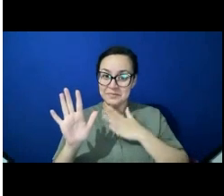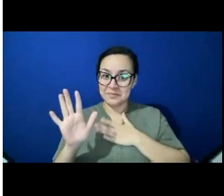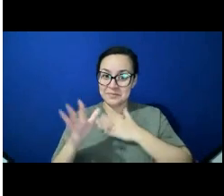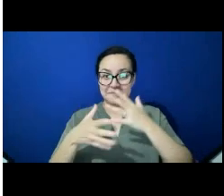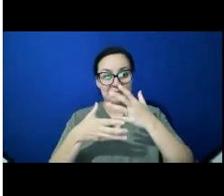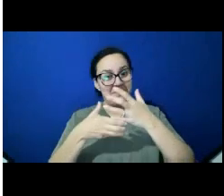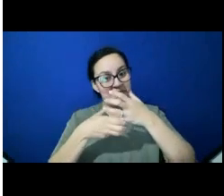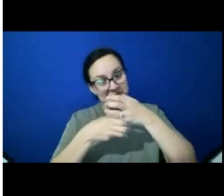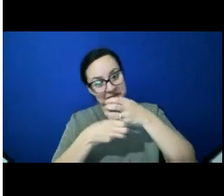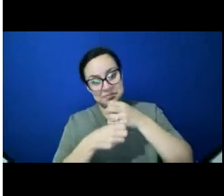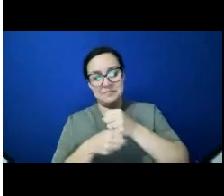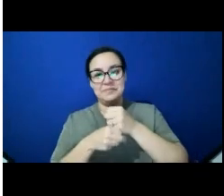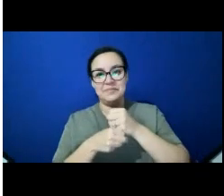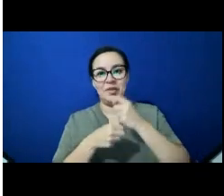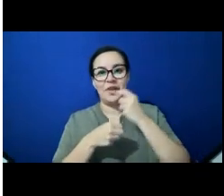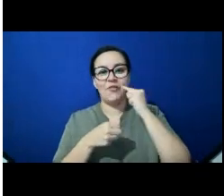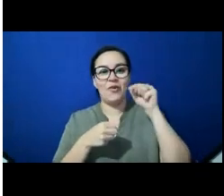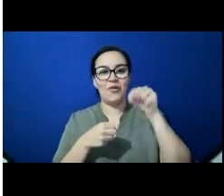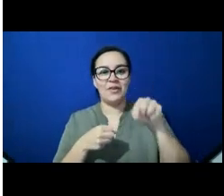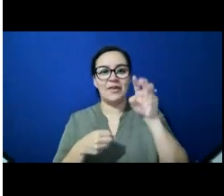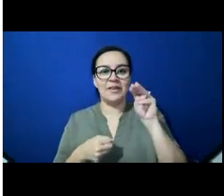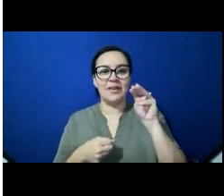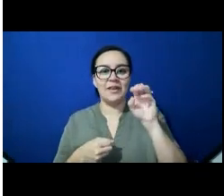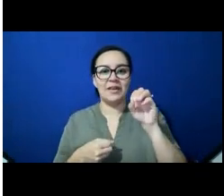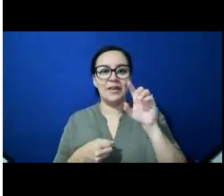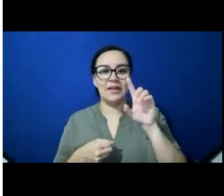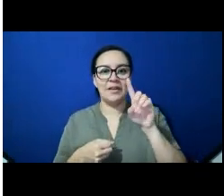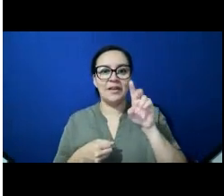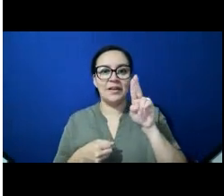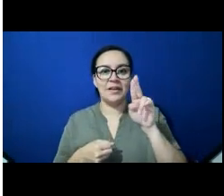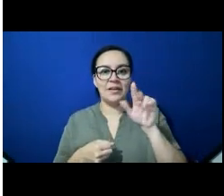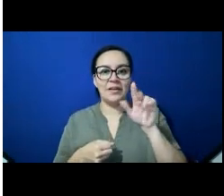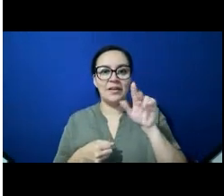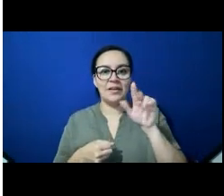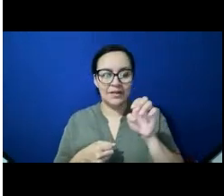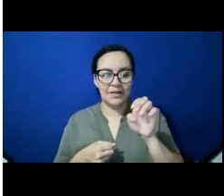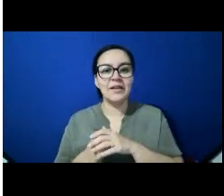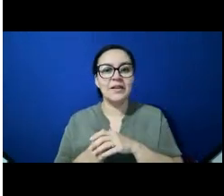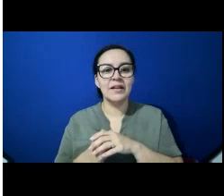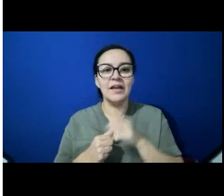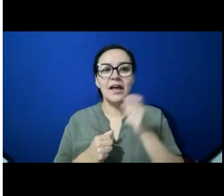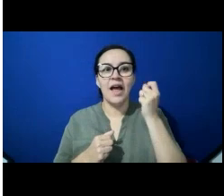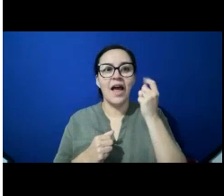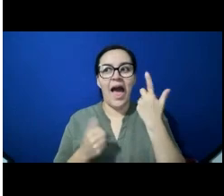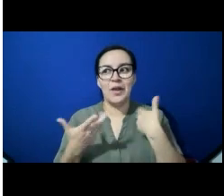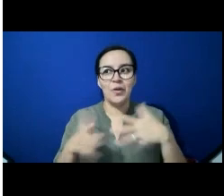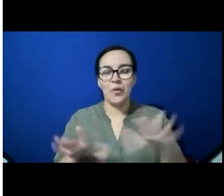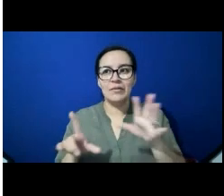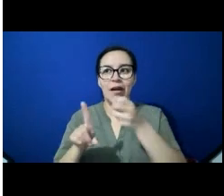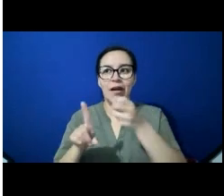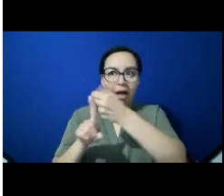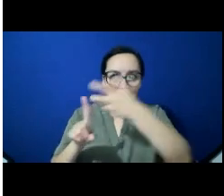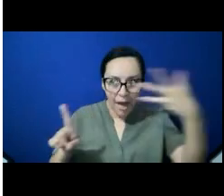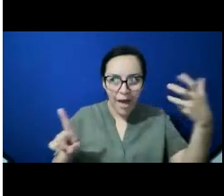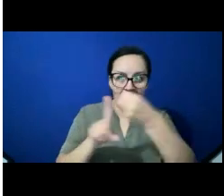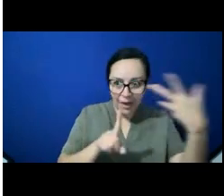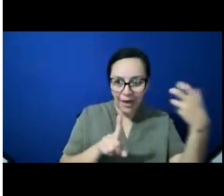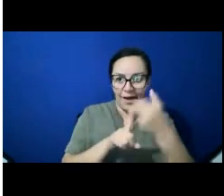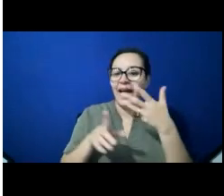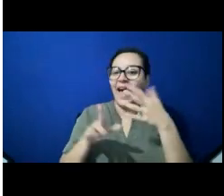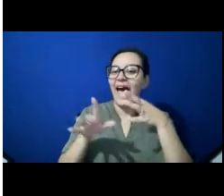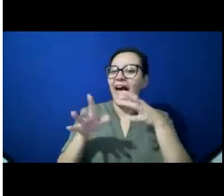this short, No queremos, brief summary como quien dice, of this darlo todo para module. que ustedes lo vean. We Y don't want to